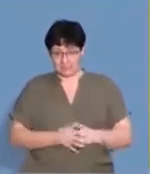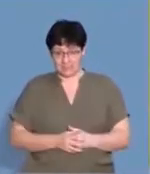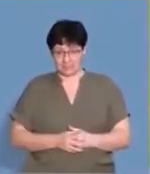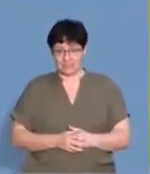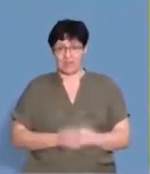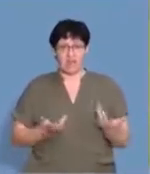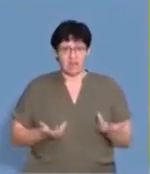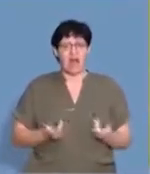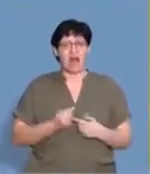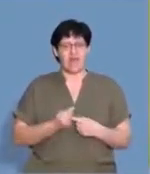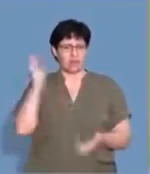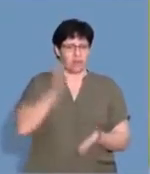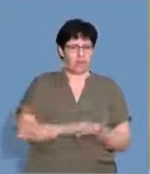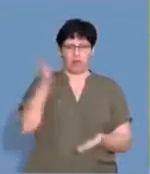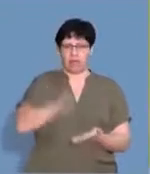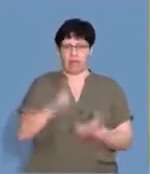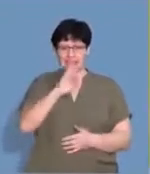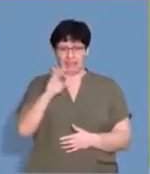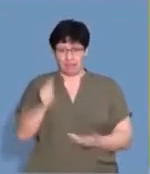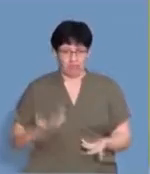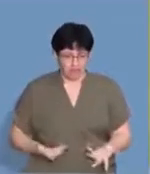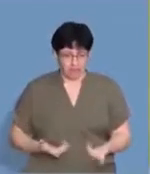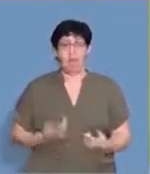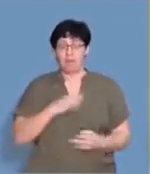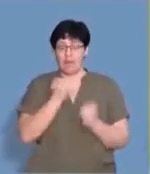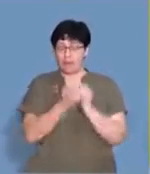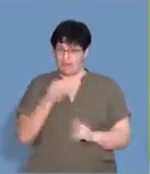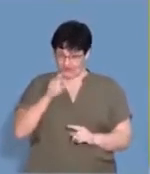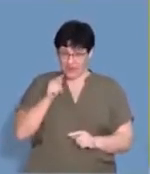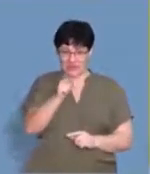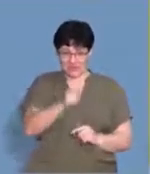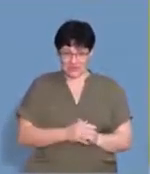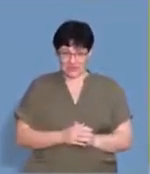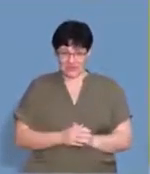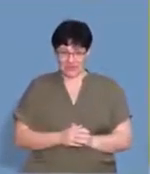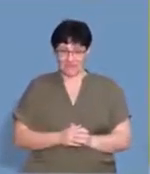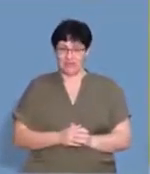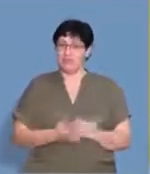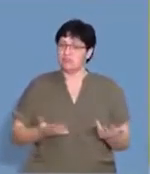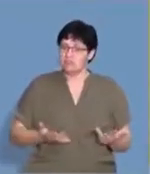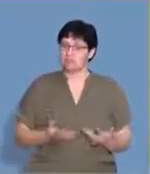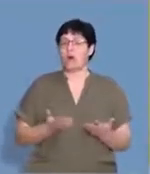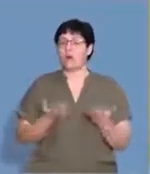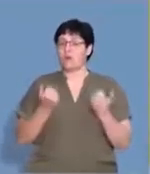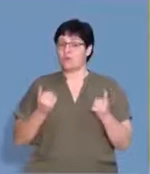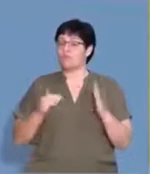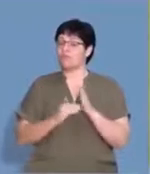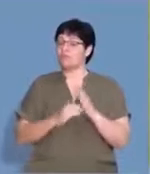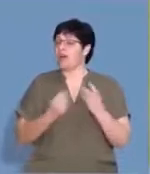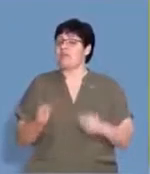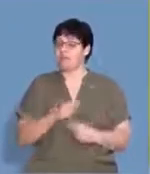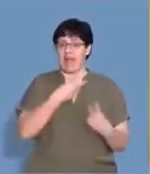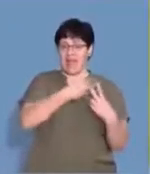exams. If you're someone who's constantly running out of data, then this next competition is just for you. Wazo Matrix is bringing you